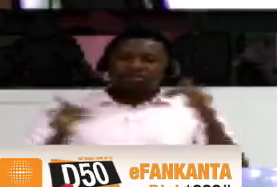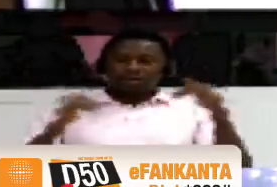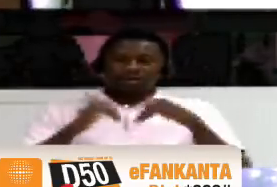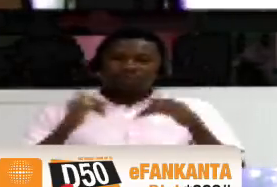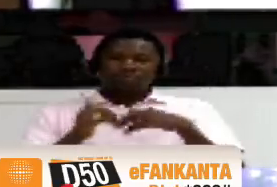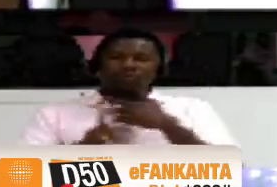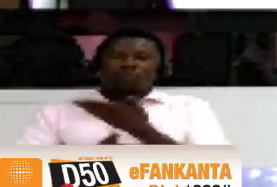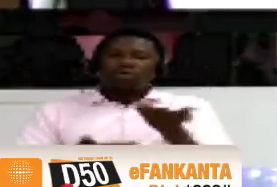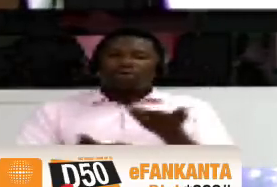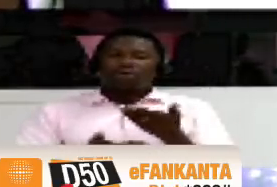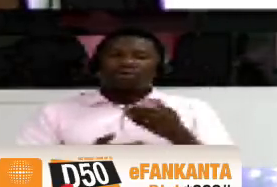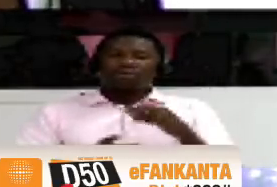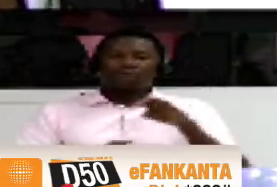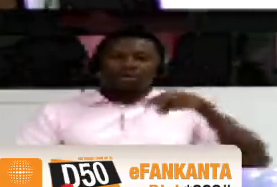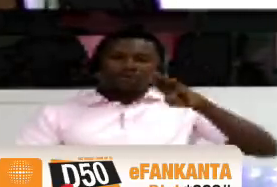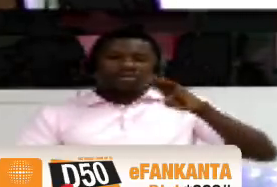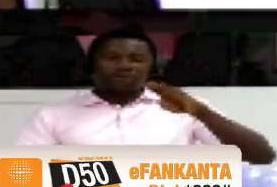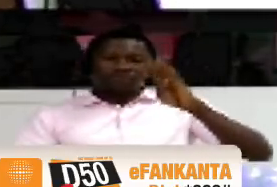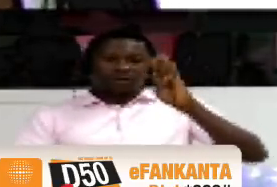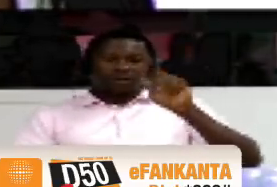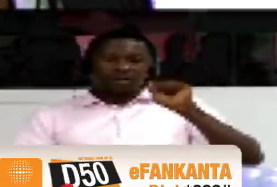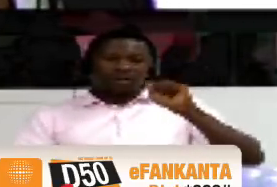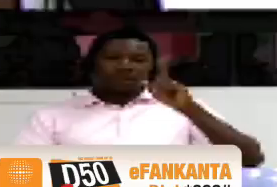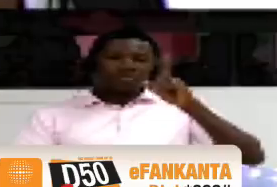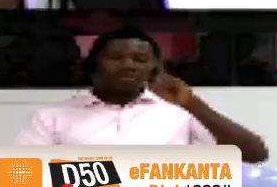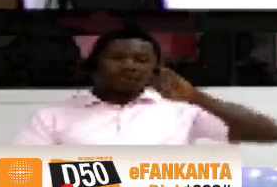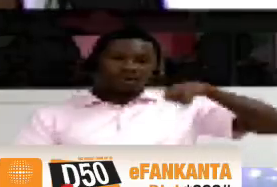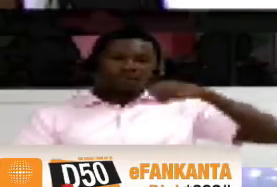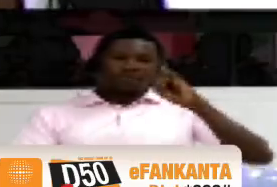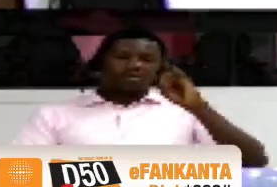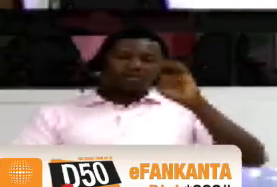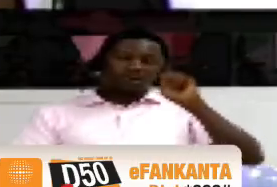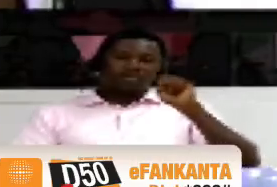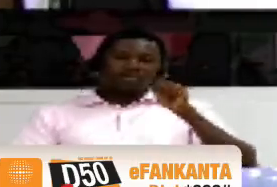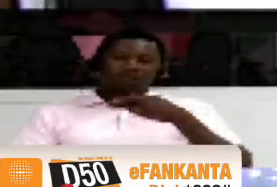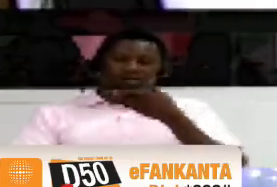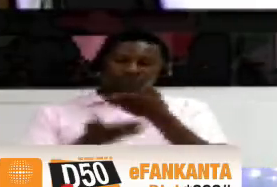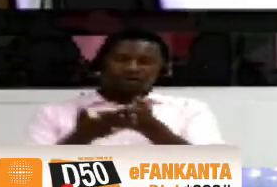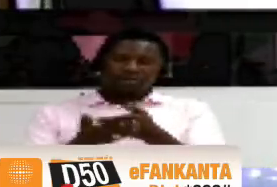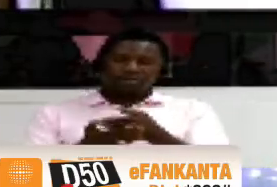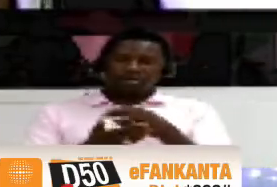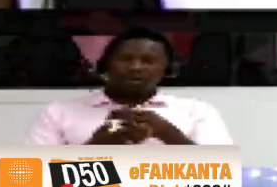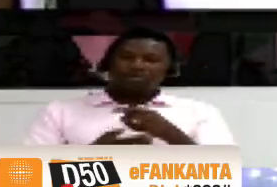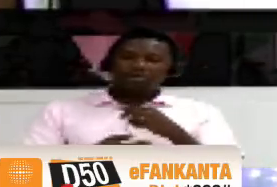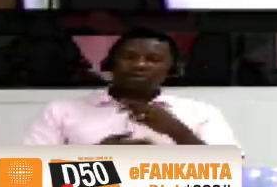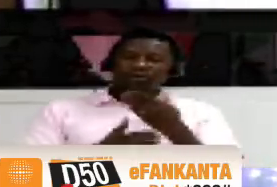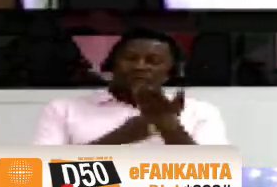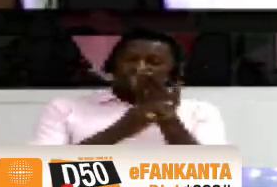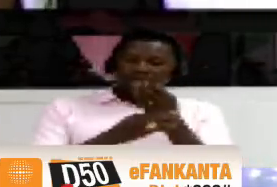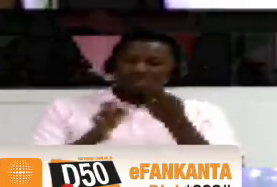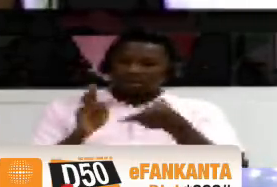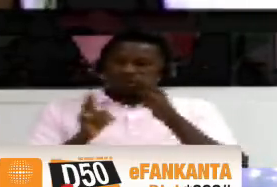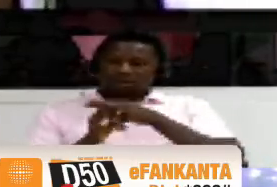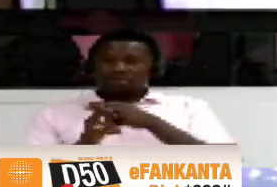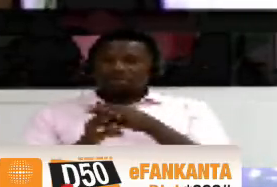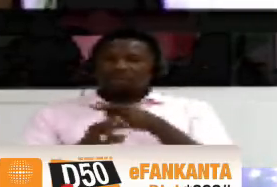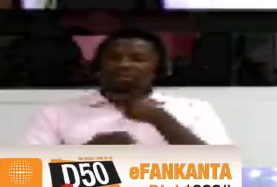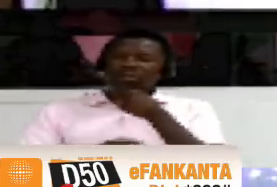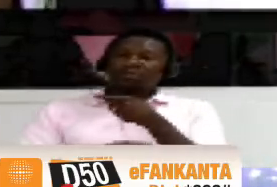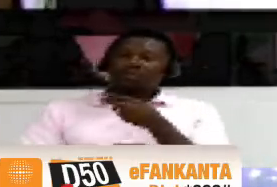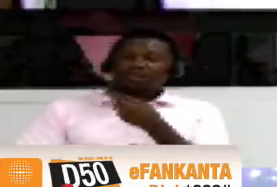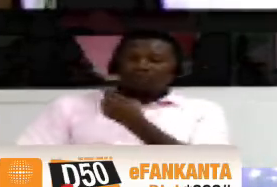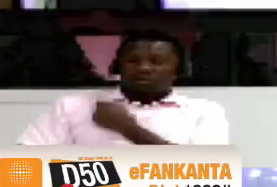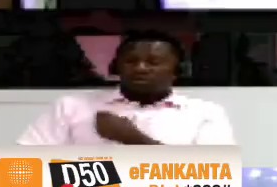Mr. 13 Badji gave you the post-mortem report, did the union take any other steps